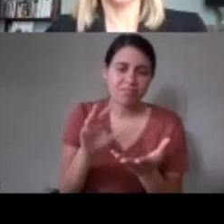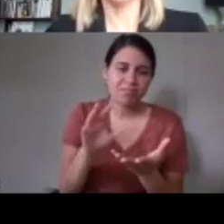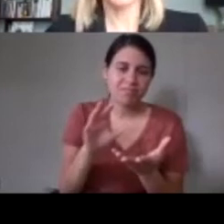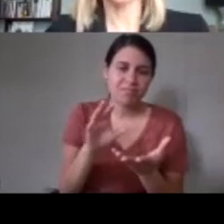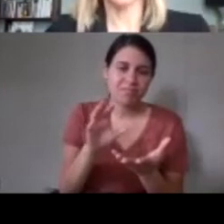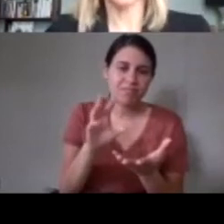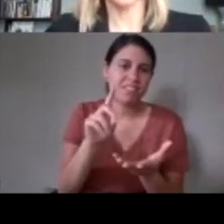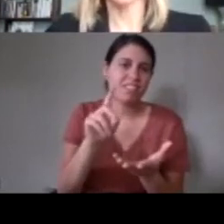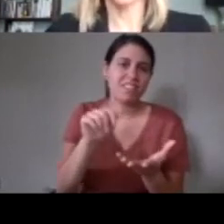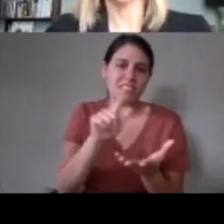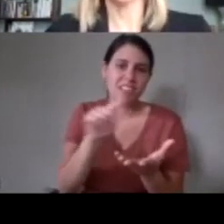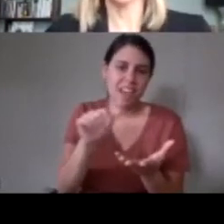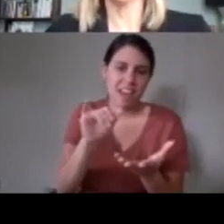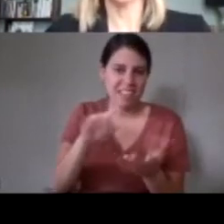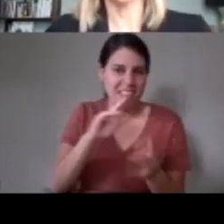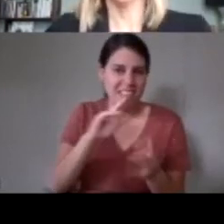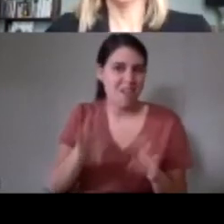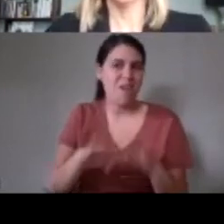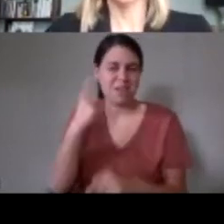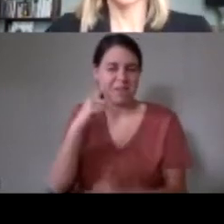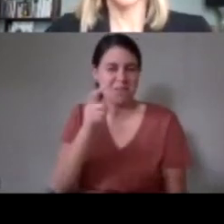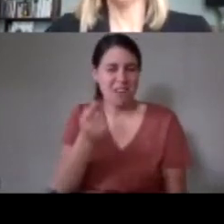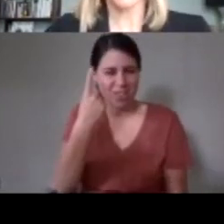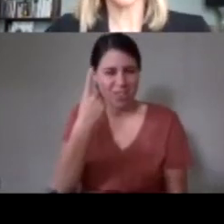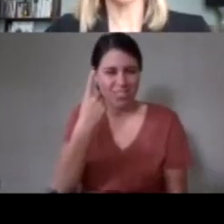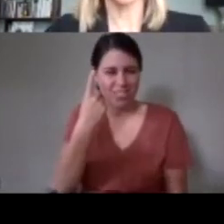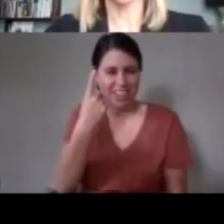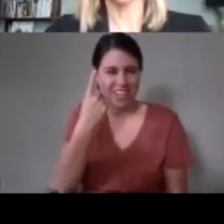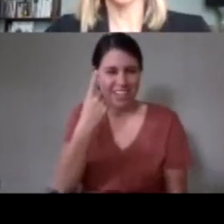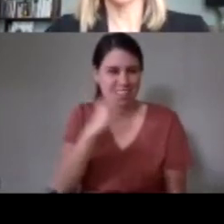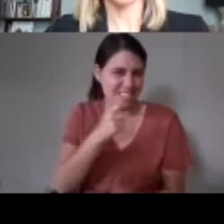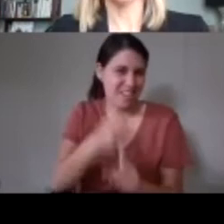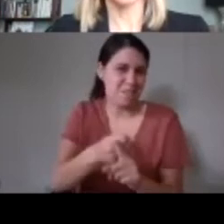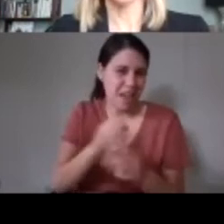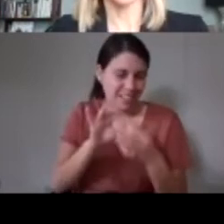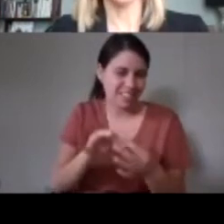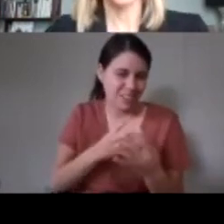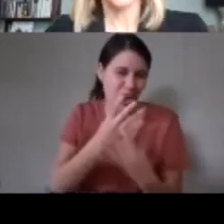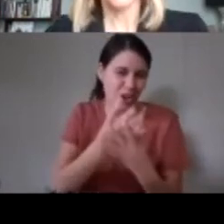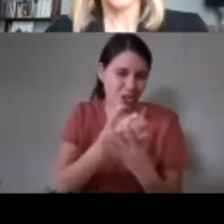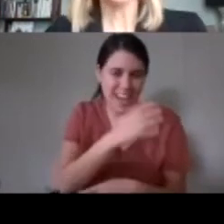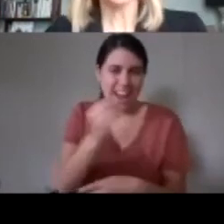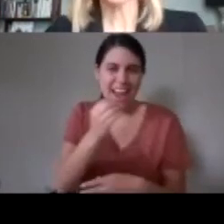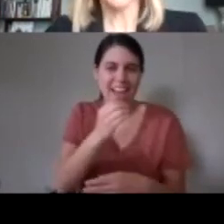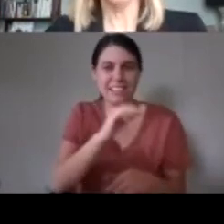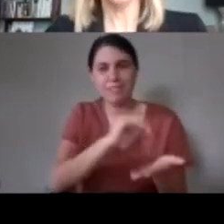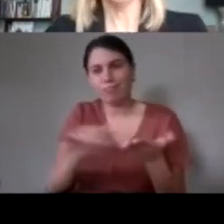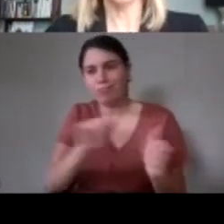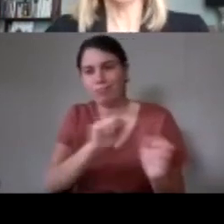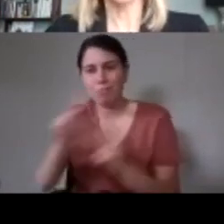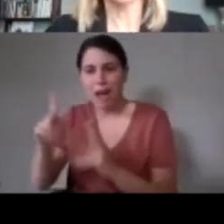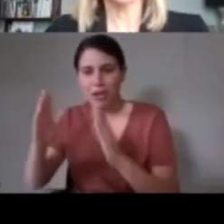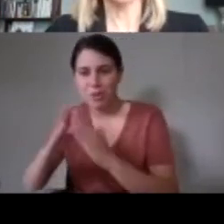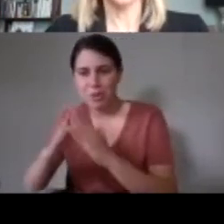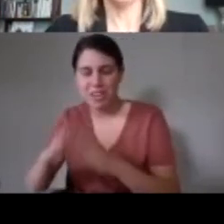up the possibilities of understanding the impacts of incarceration and reentry. The mental health of